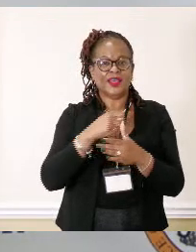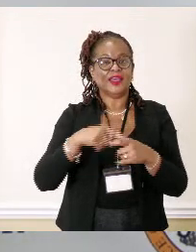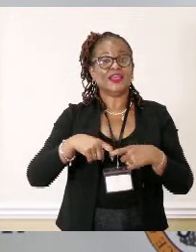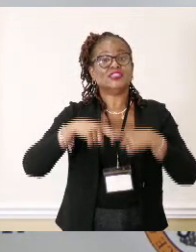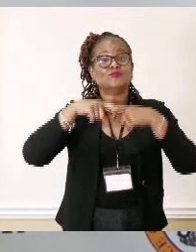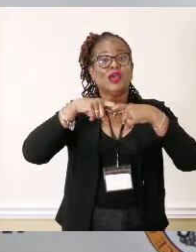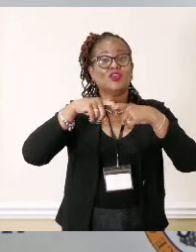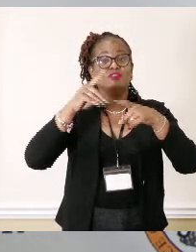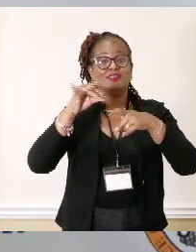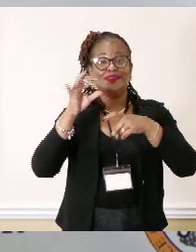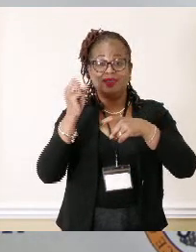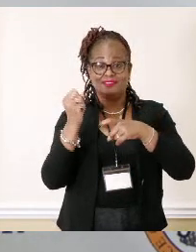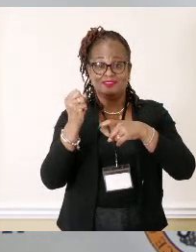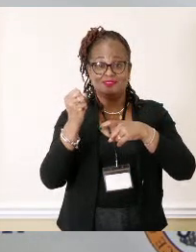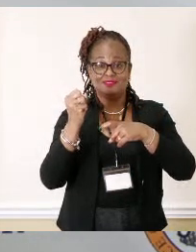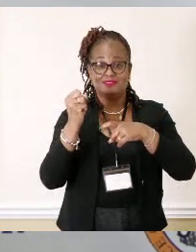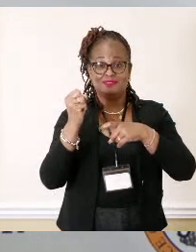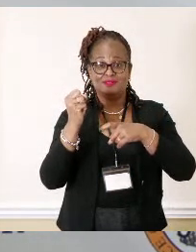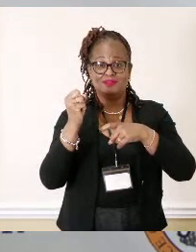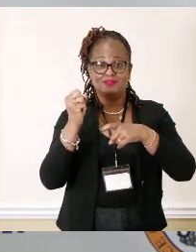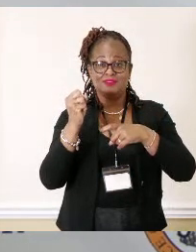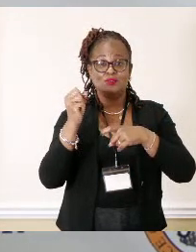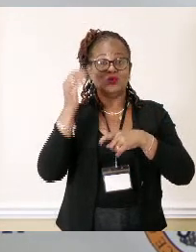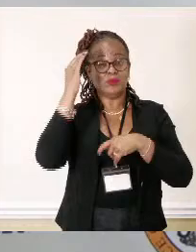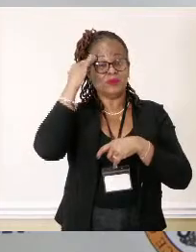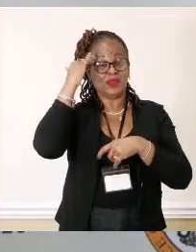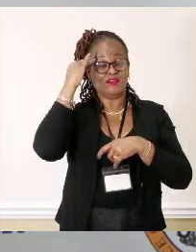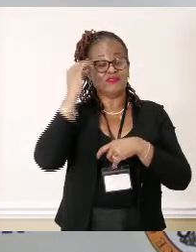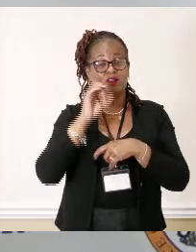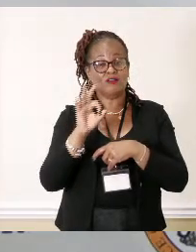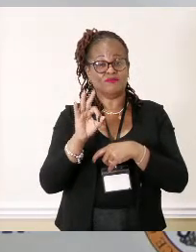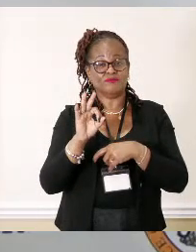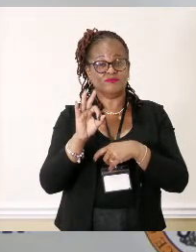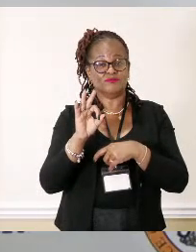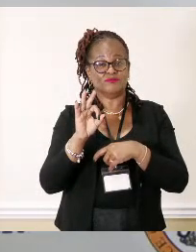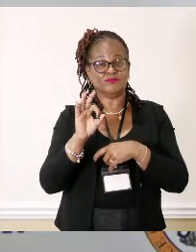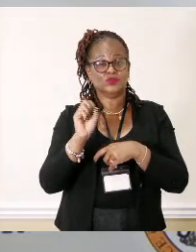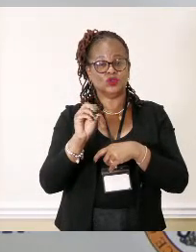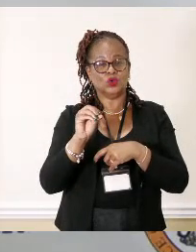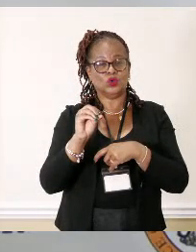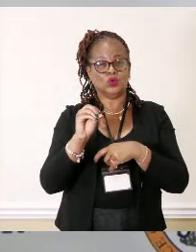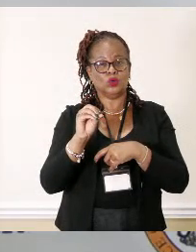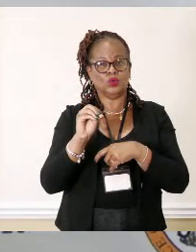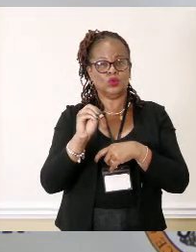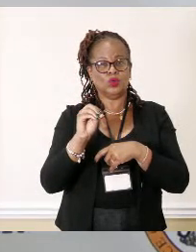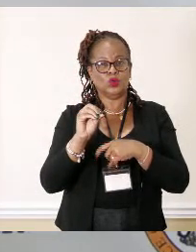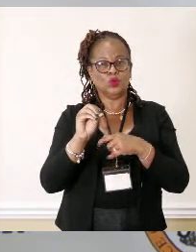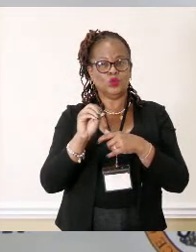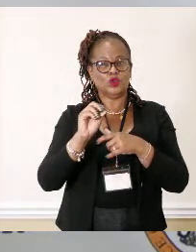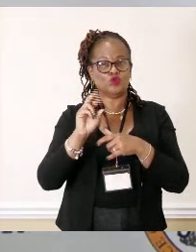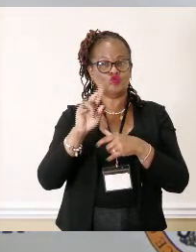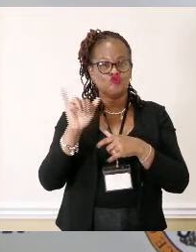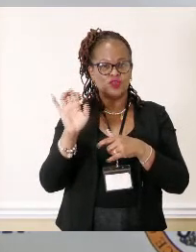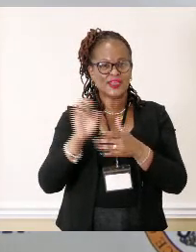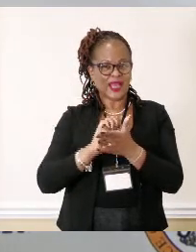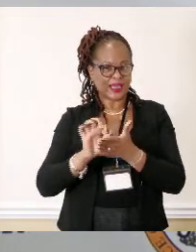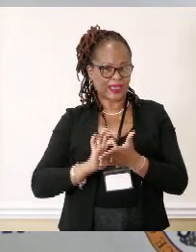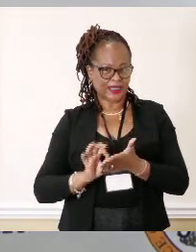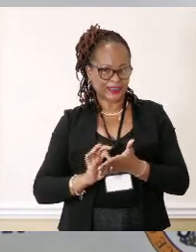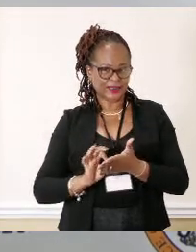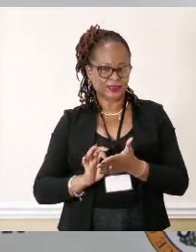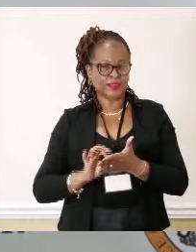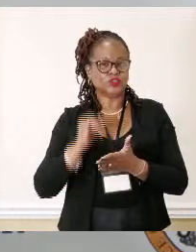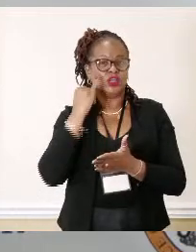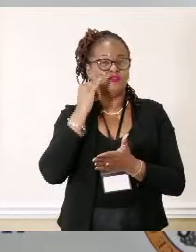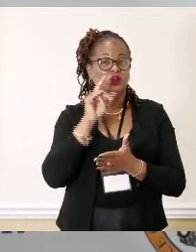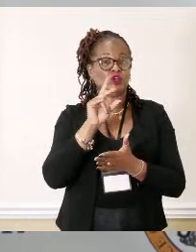dates that we must be mindful of. And so we recalculate. So if you are